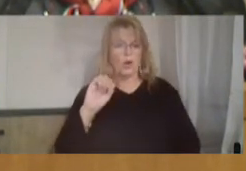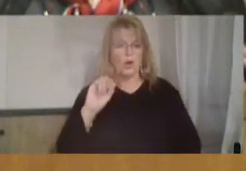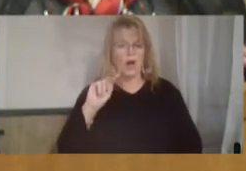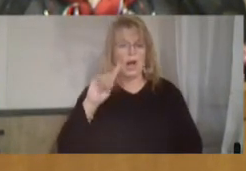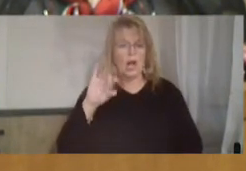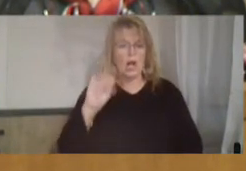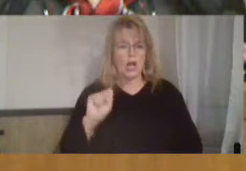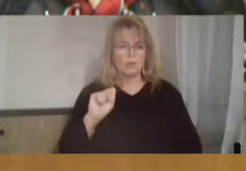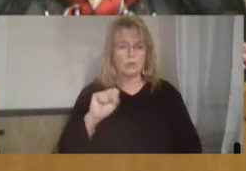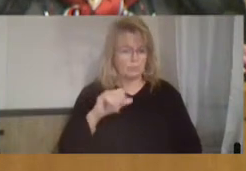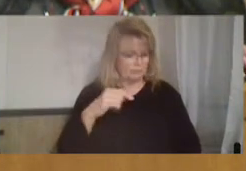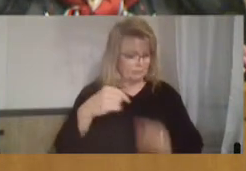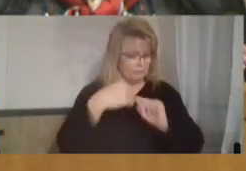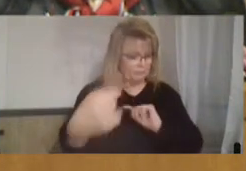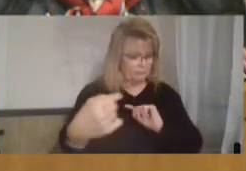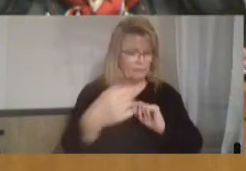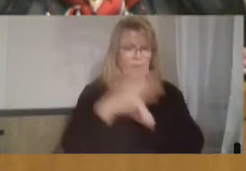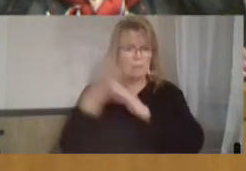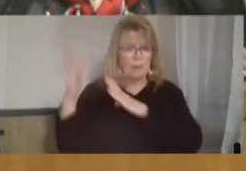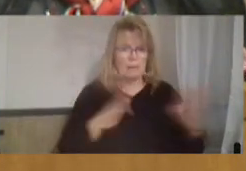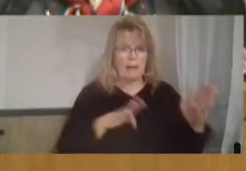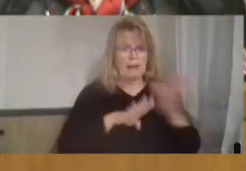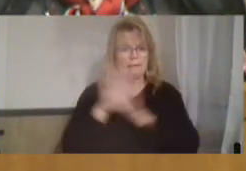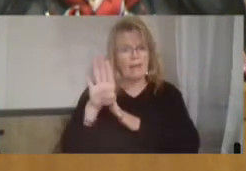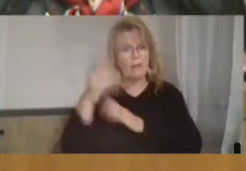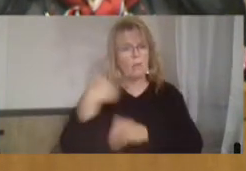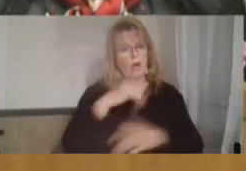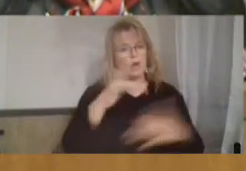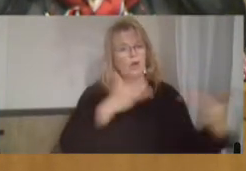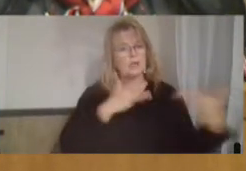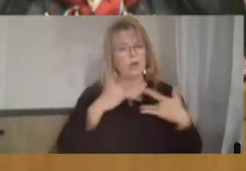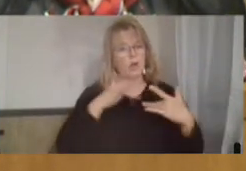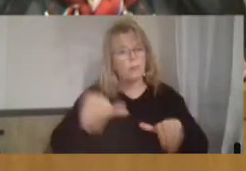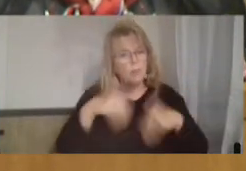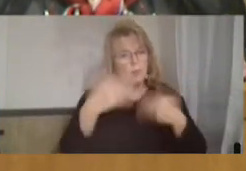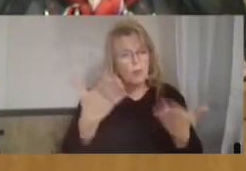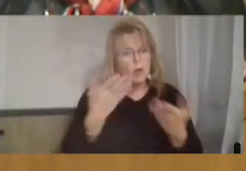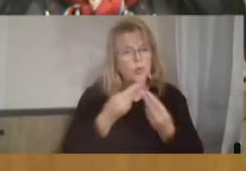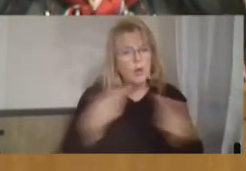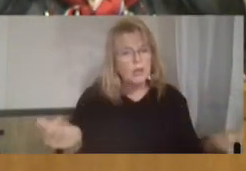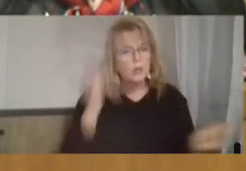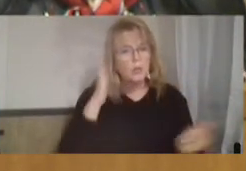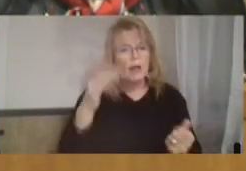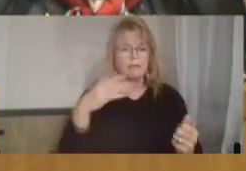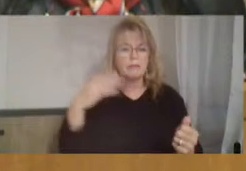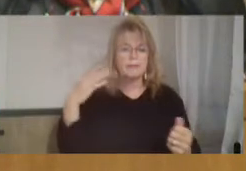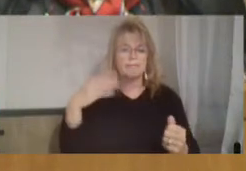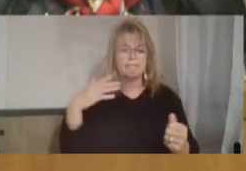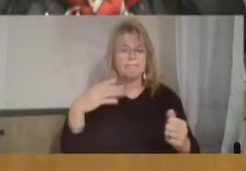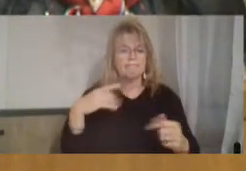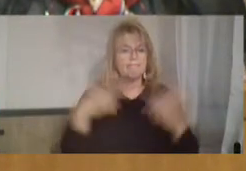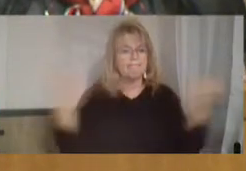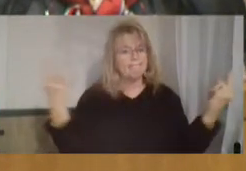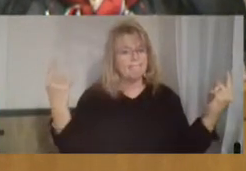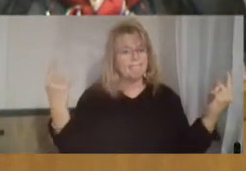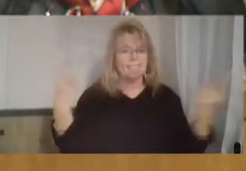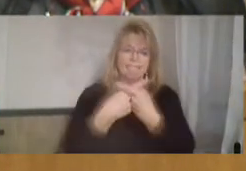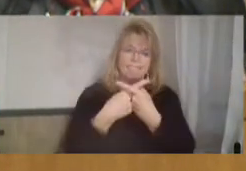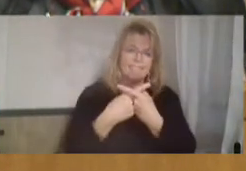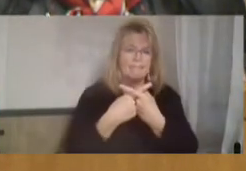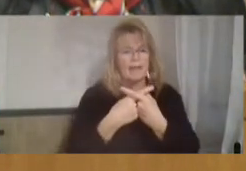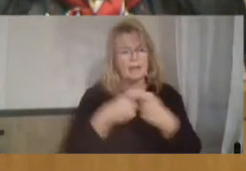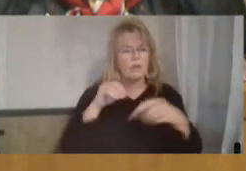from the planned development. We are concerned that the proposed resolution will have an adverse effect on our residents. Together